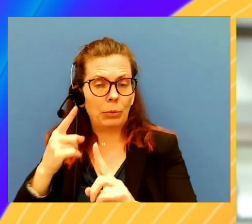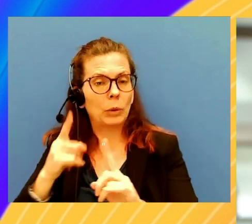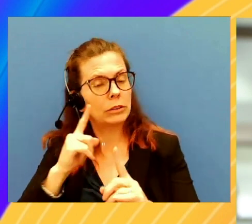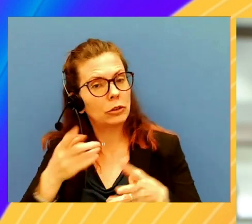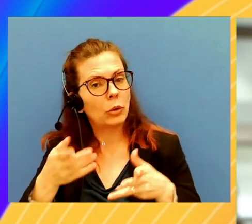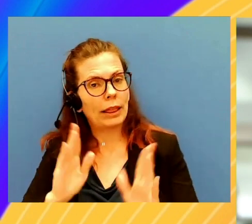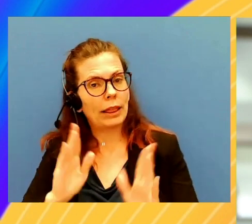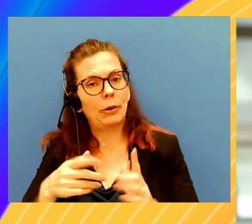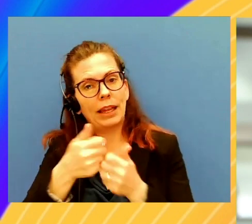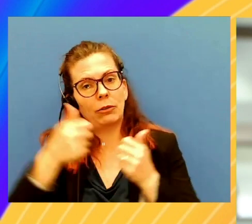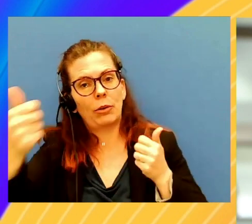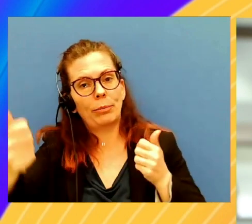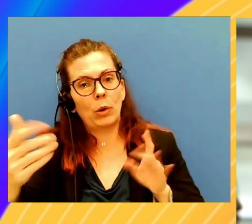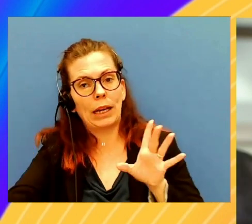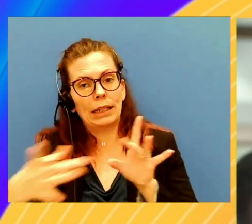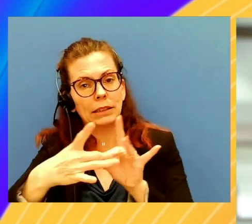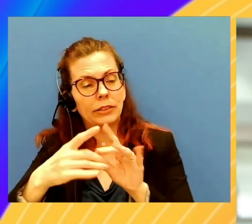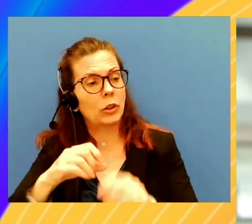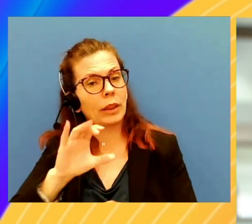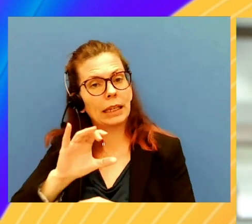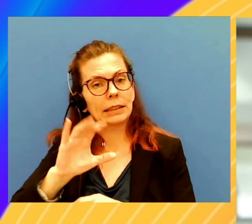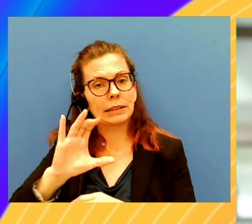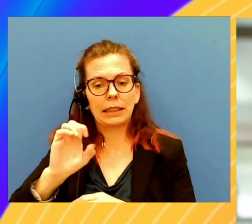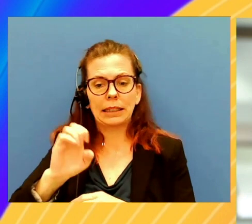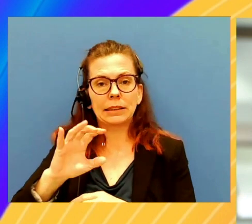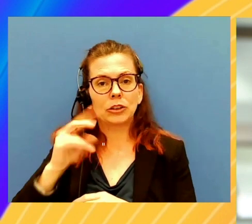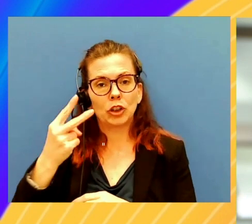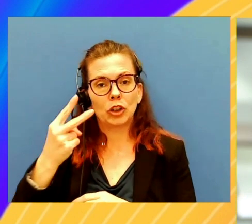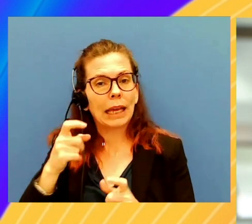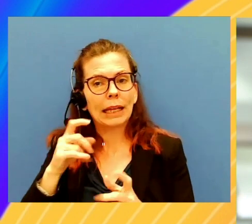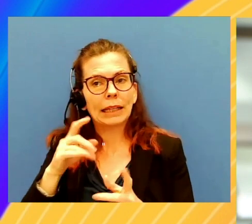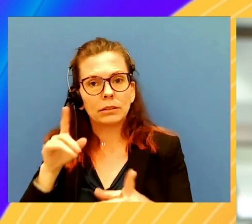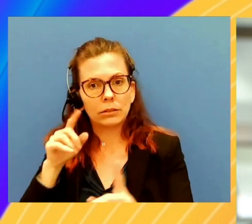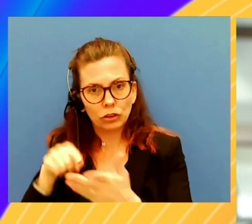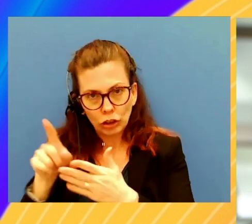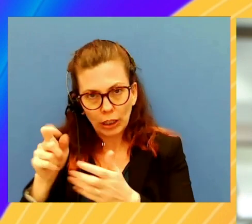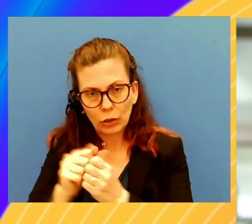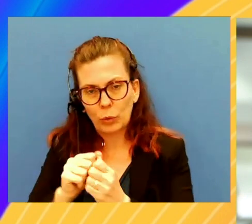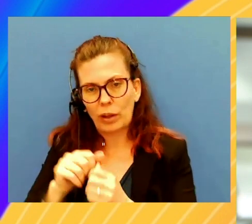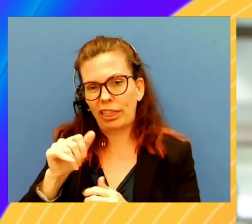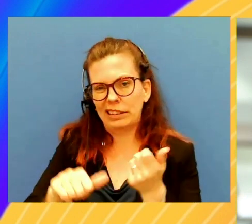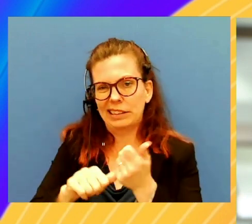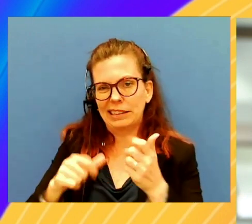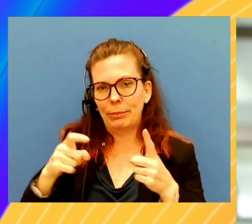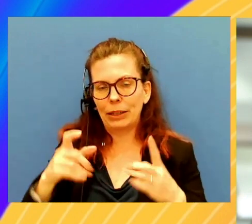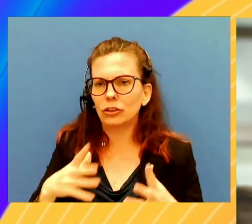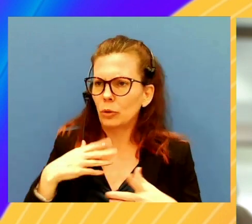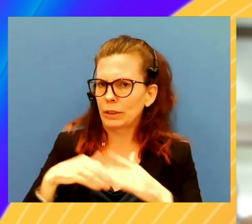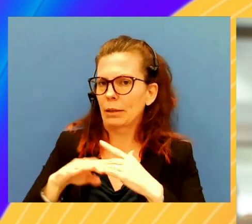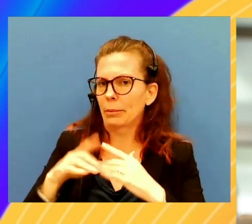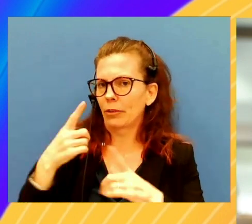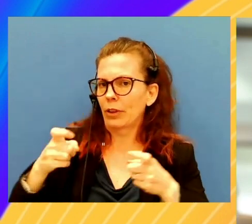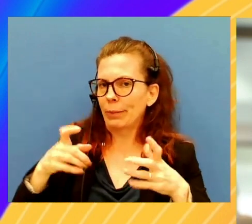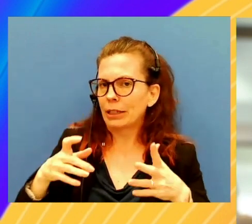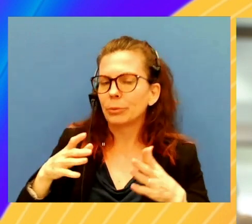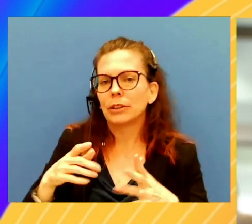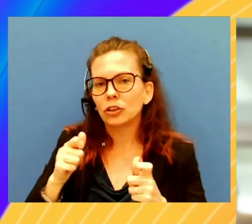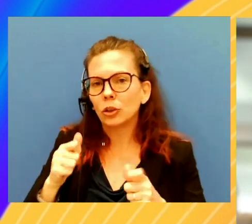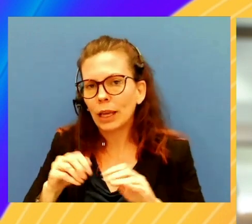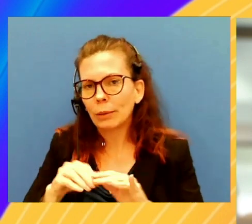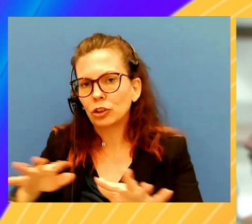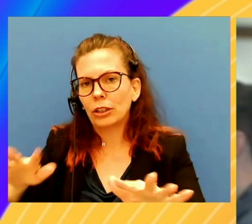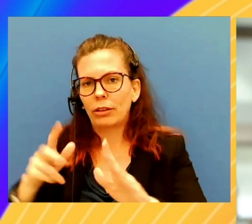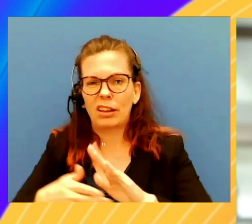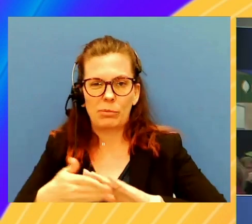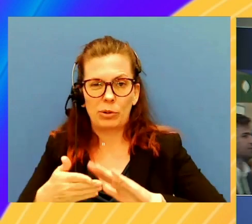that those EC2 instances, they can still check in with Systems Manager and be able to be accessible for remote management. So you can push out that patching operation. Yeah, and